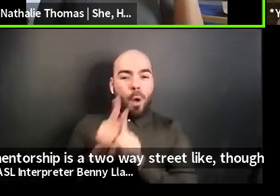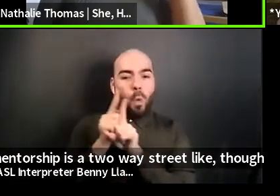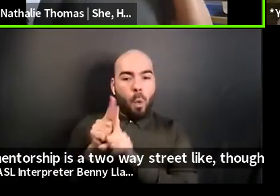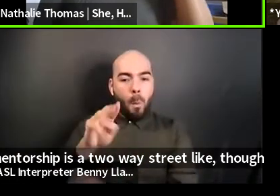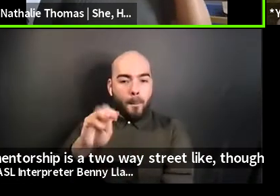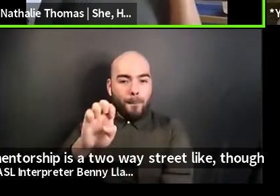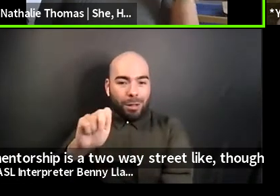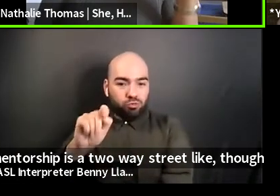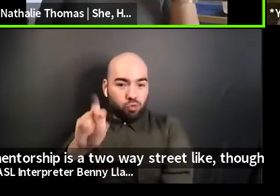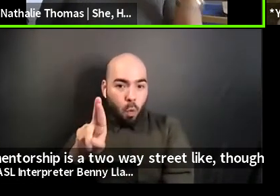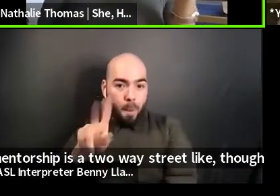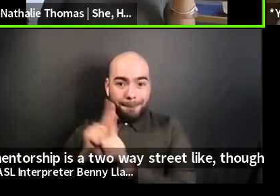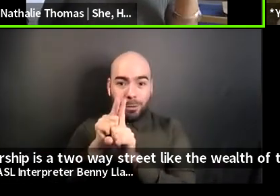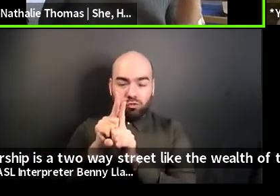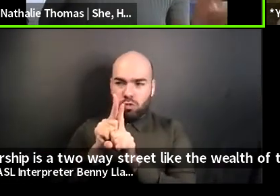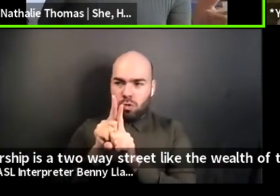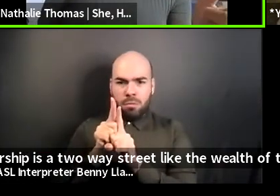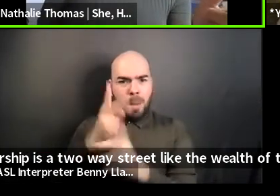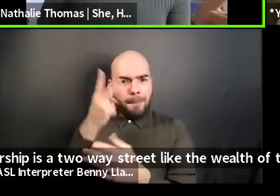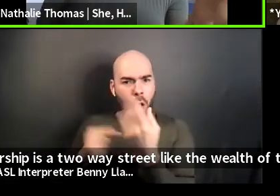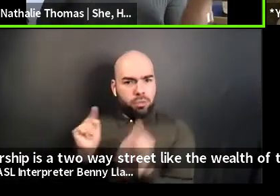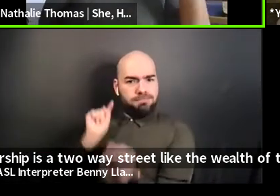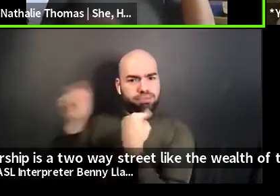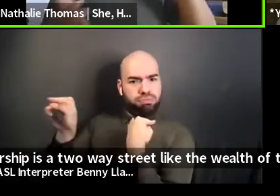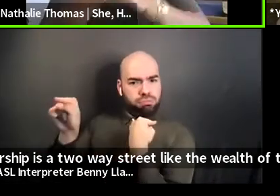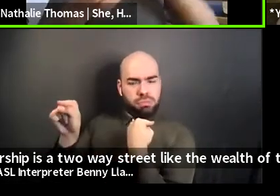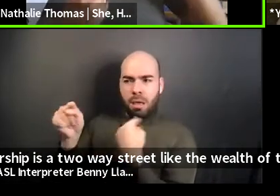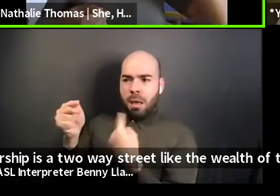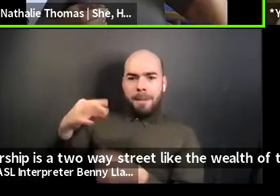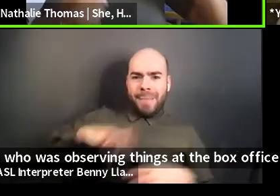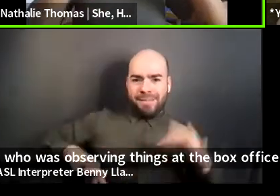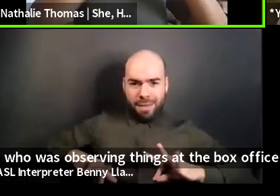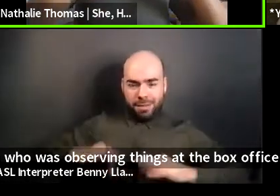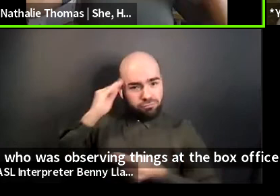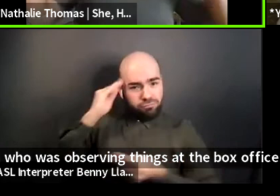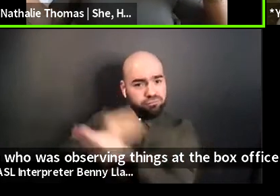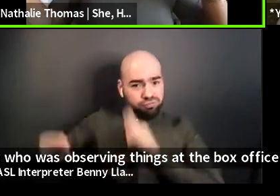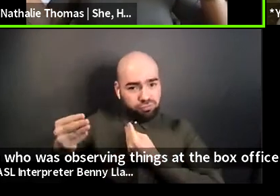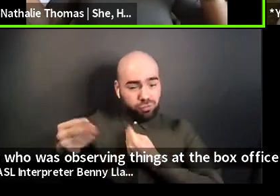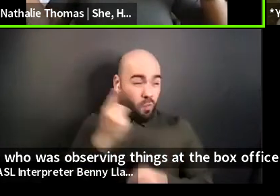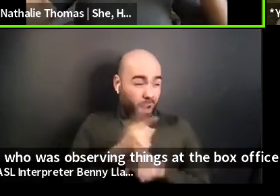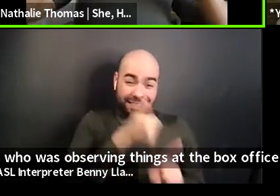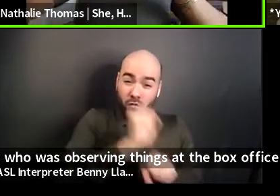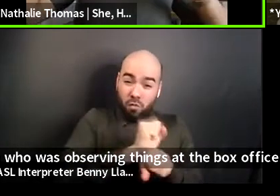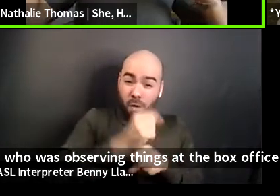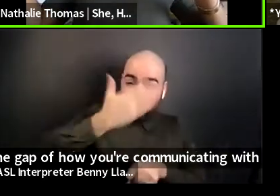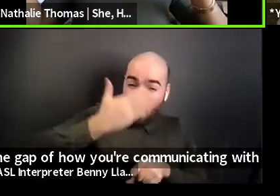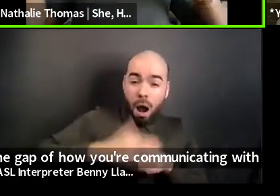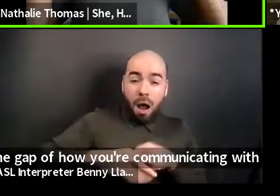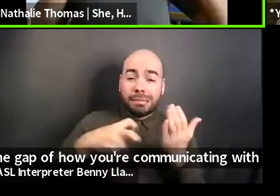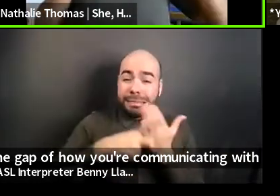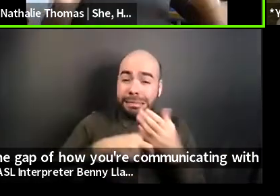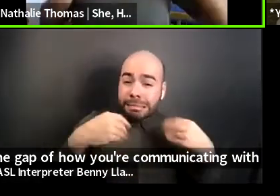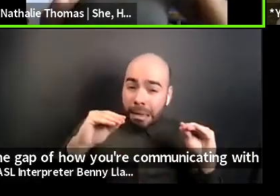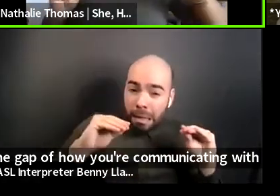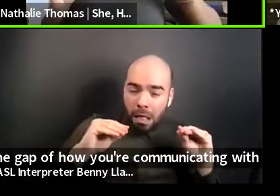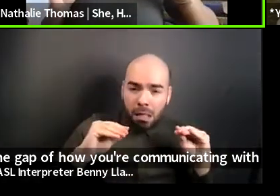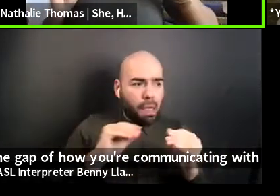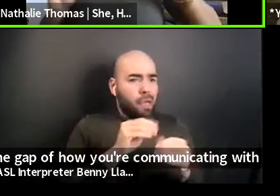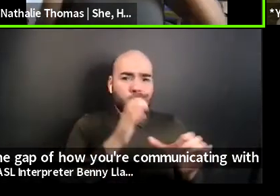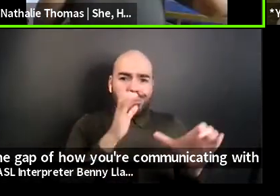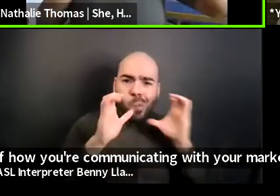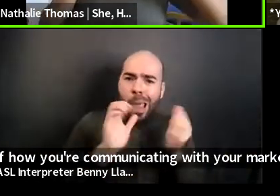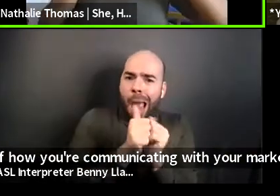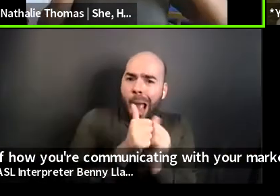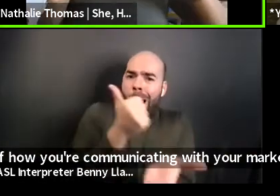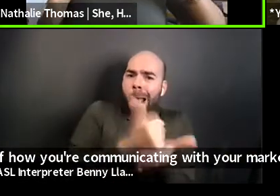of the person who is observing things at the box office to help fill the gap of how you're communicating with your marketing. That's the